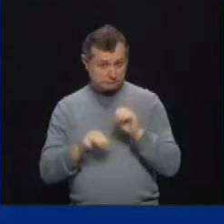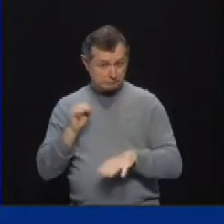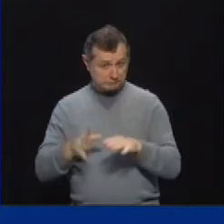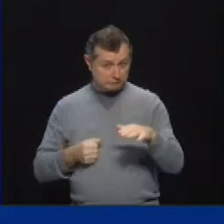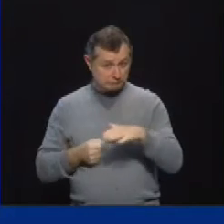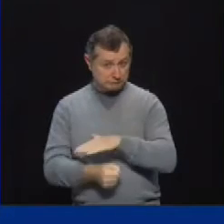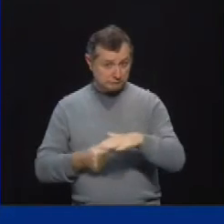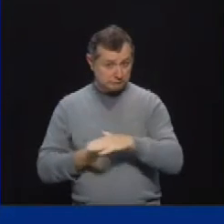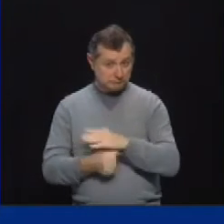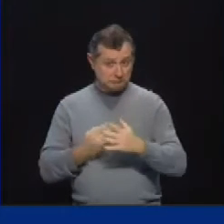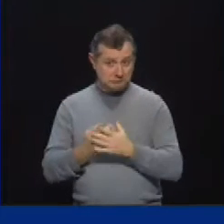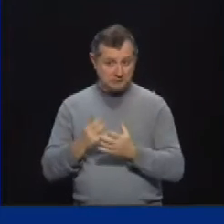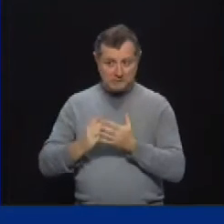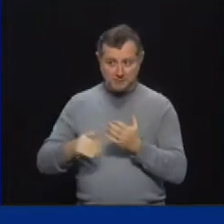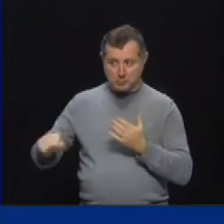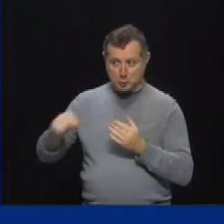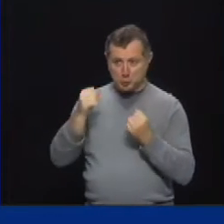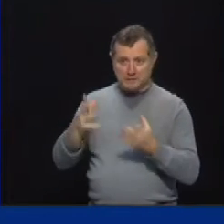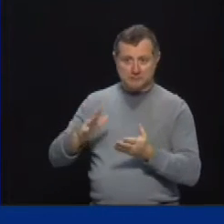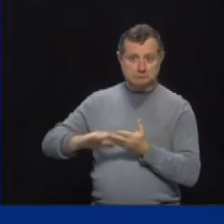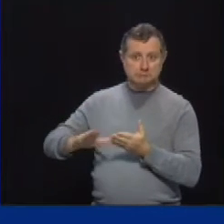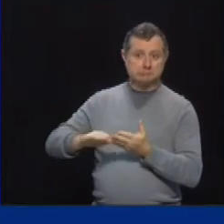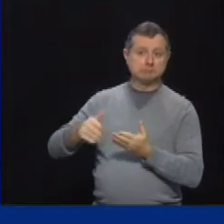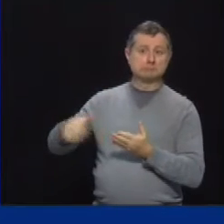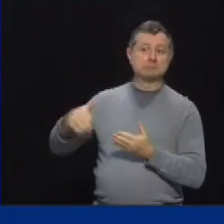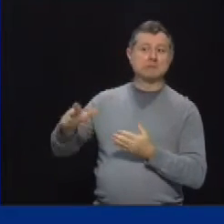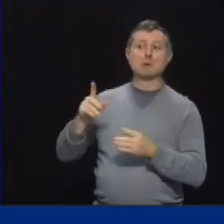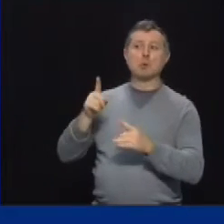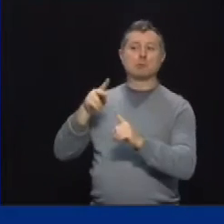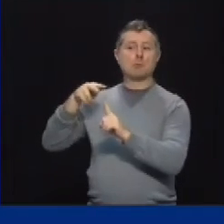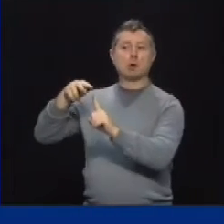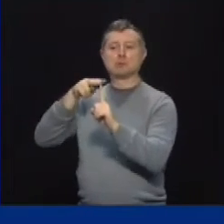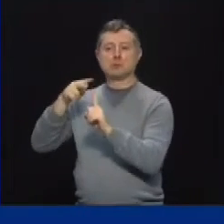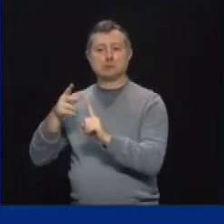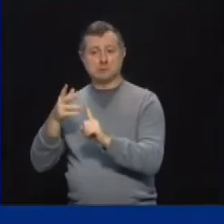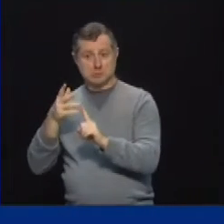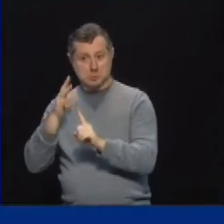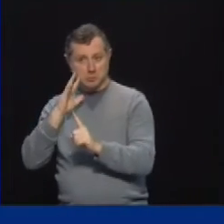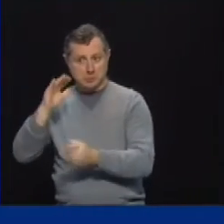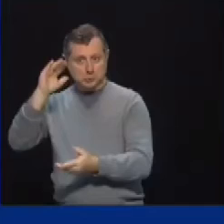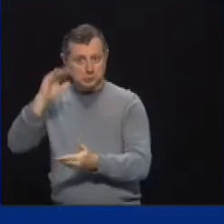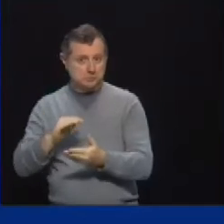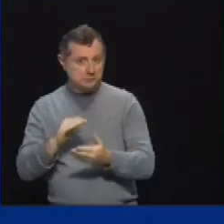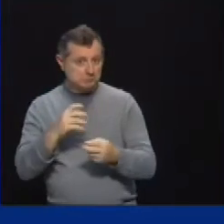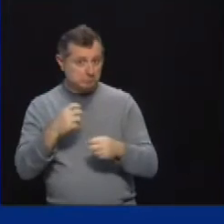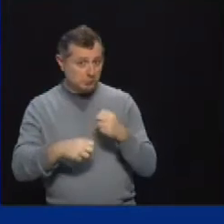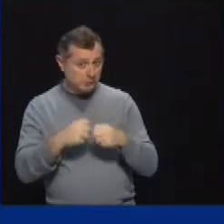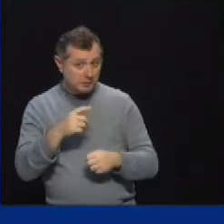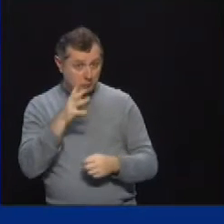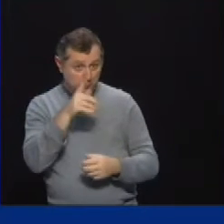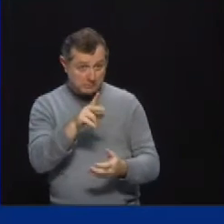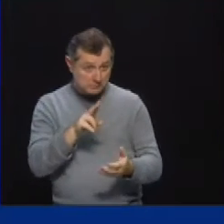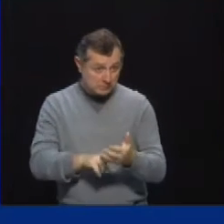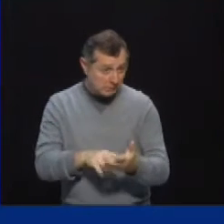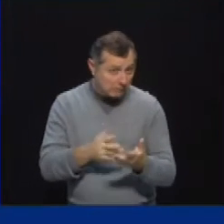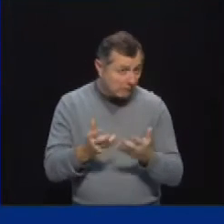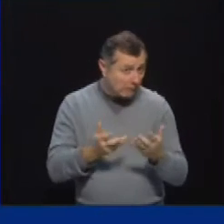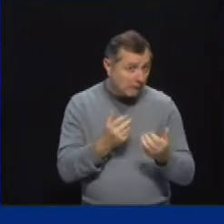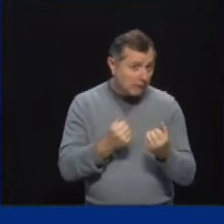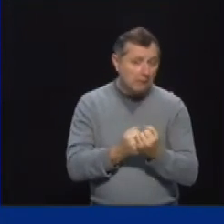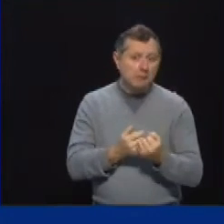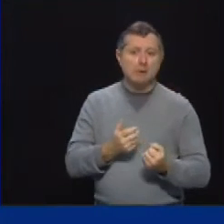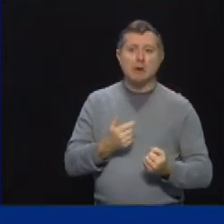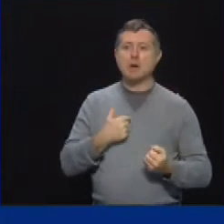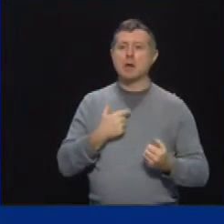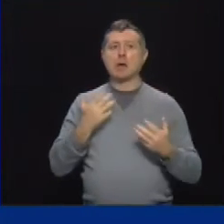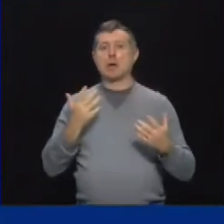you sign the bill? Why or why not? Well, I will certainly look at that bill. I have probably 450 bills that are awaiting my